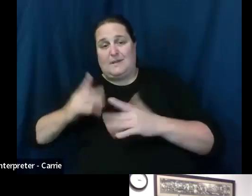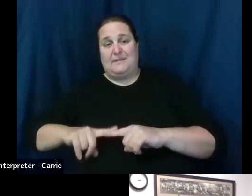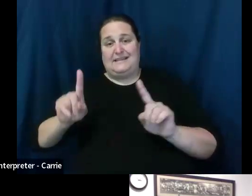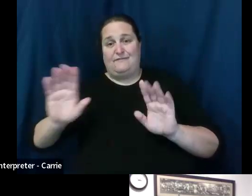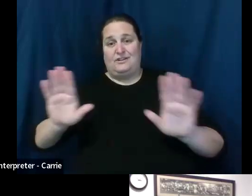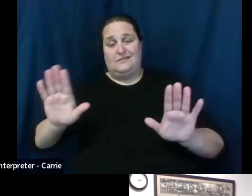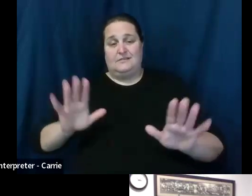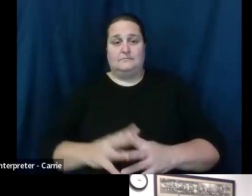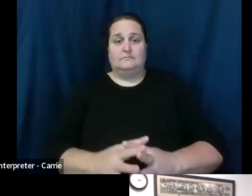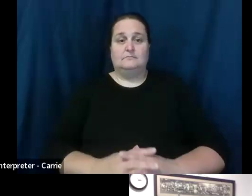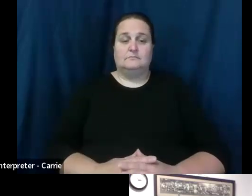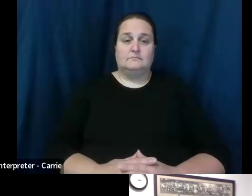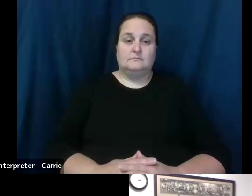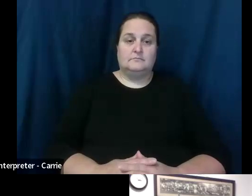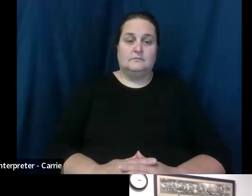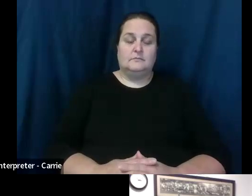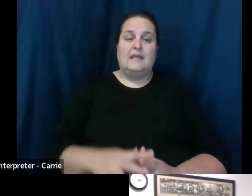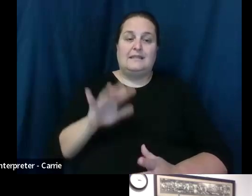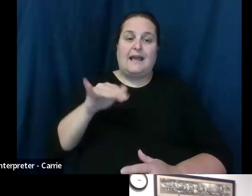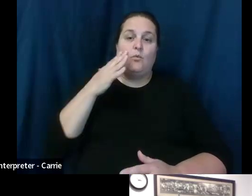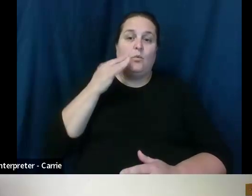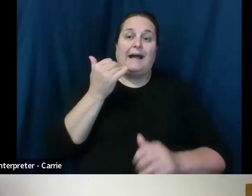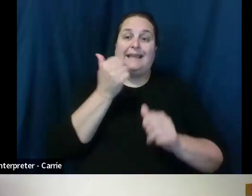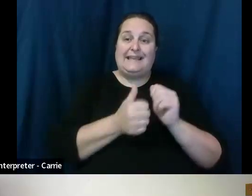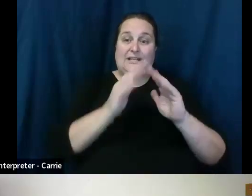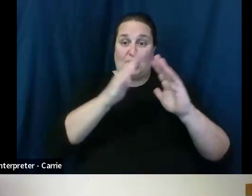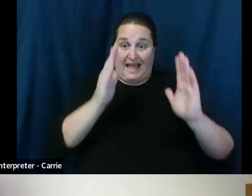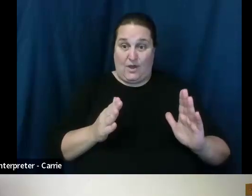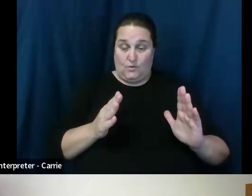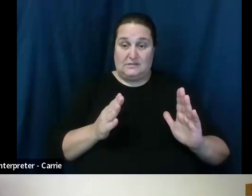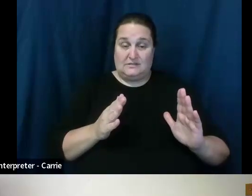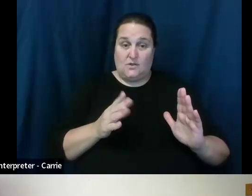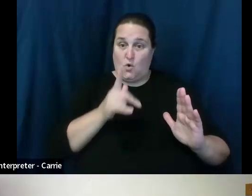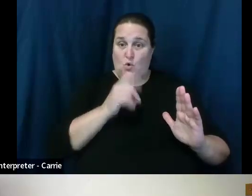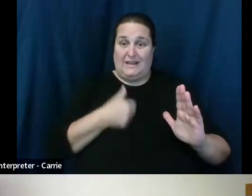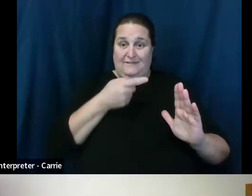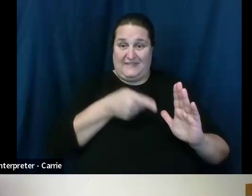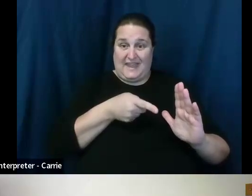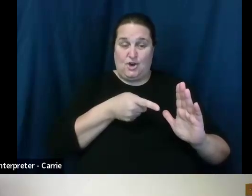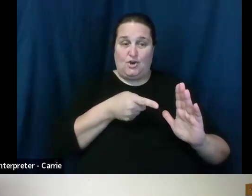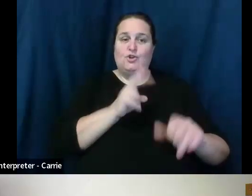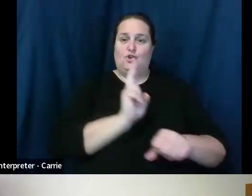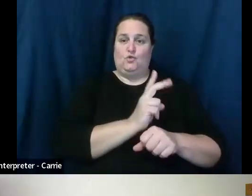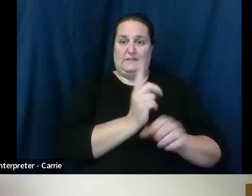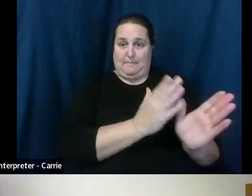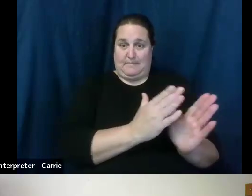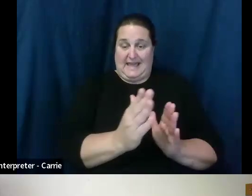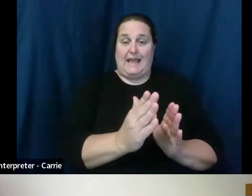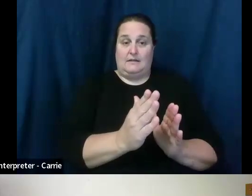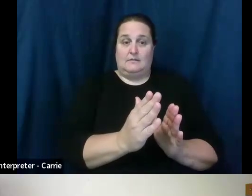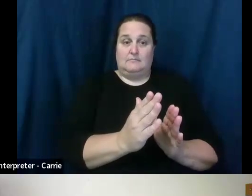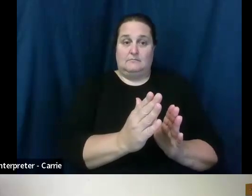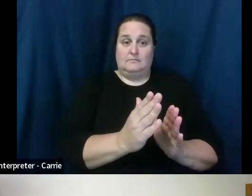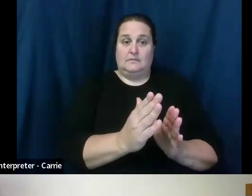home kits and things like that. So you want to do each house is going to want to have but every person